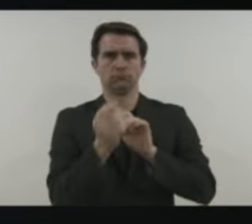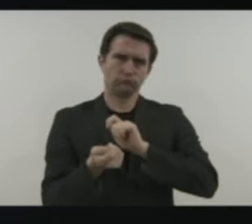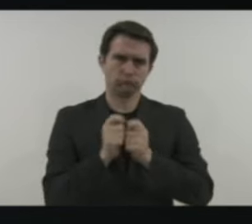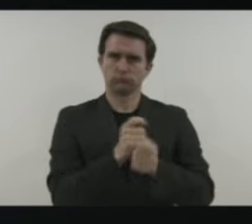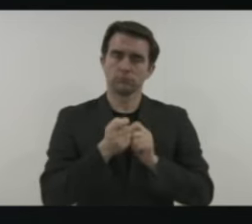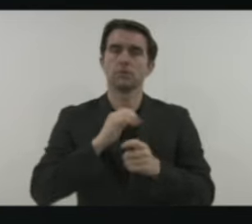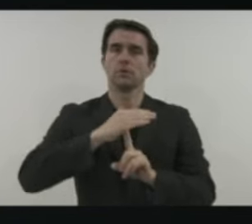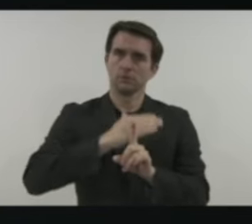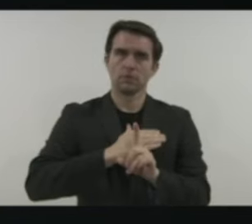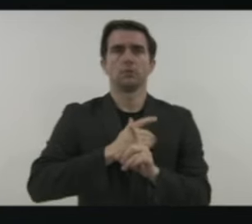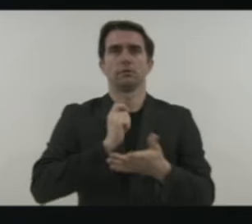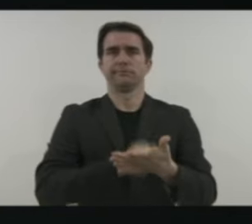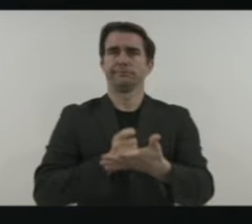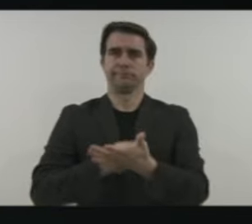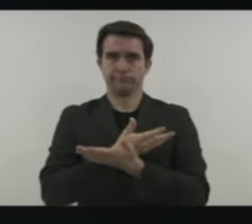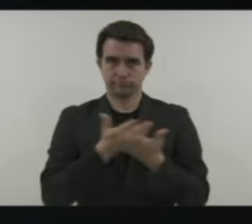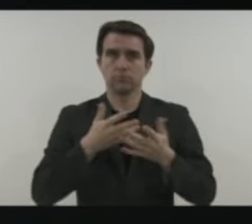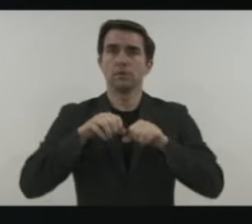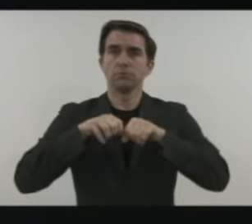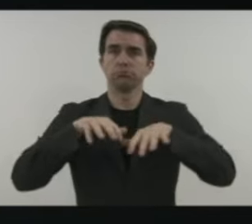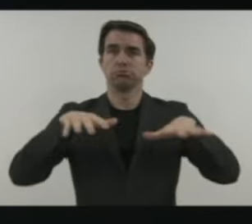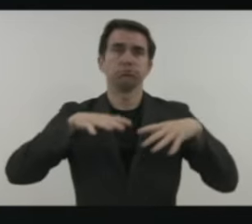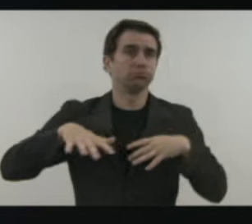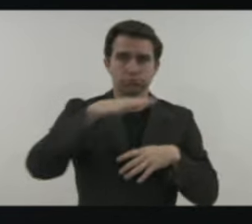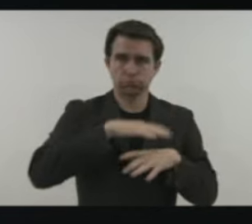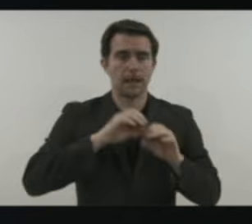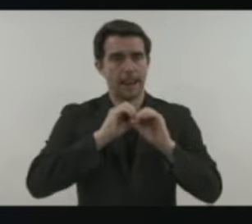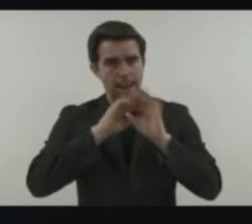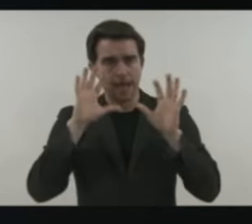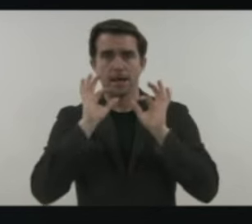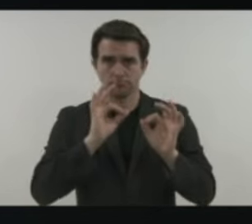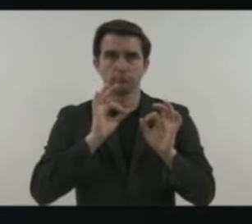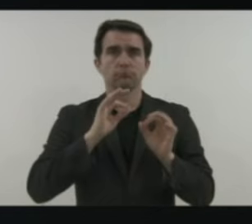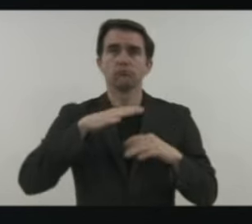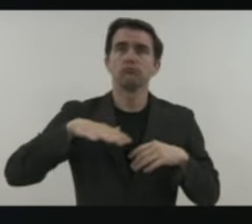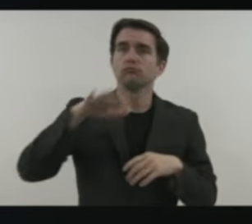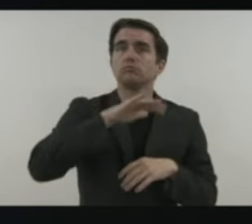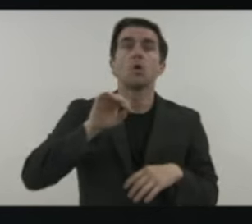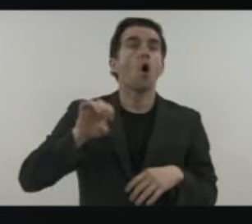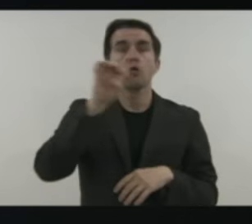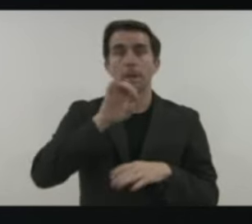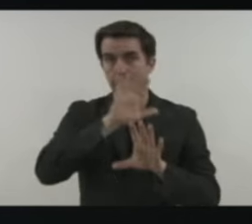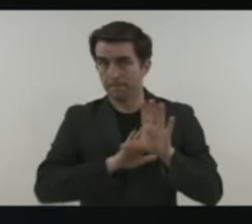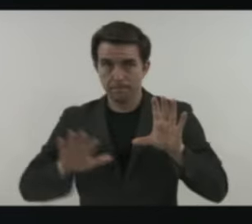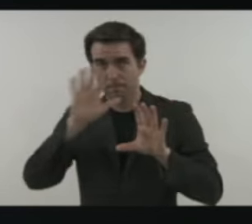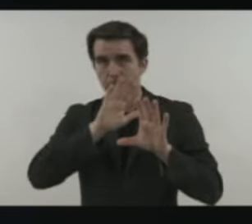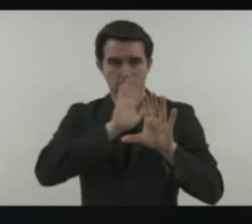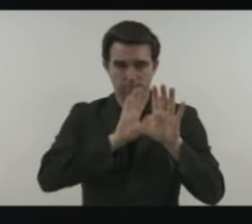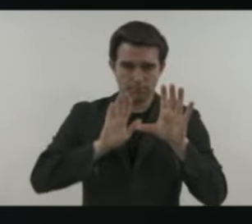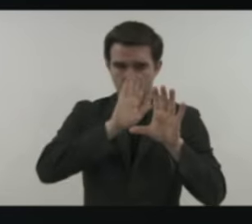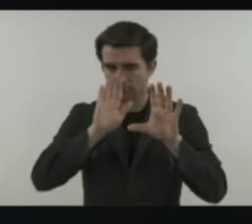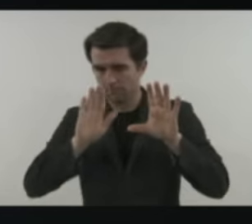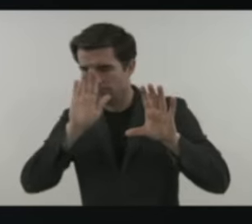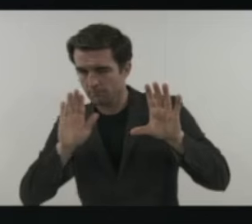a European public good. There is no internal market without a massive expansion in our ability